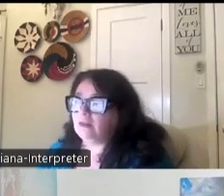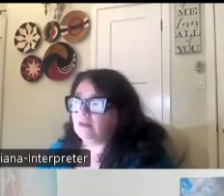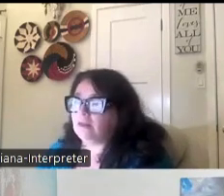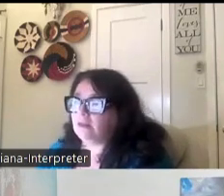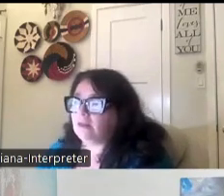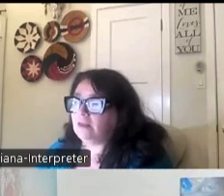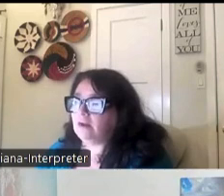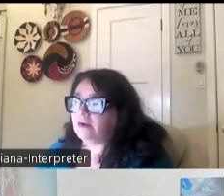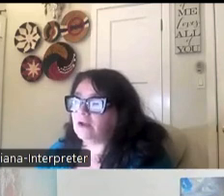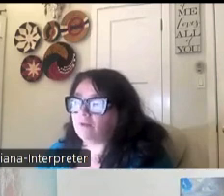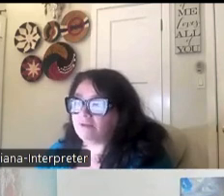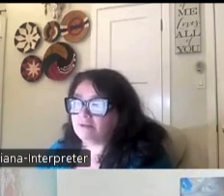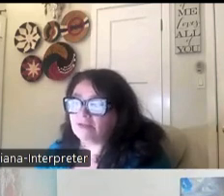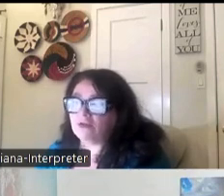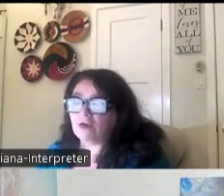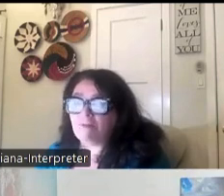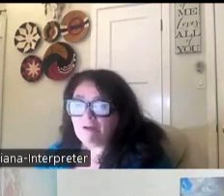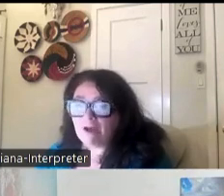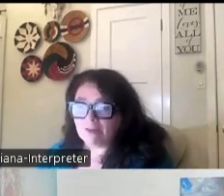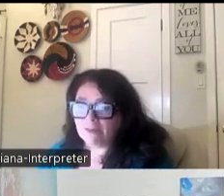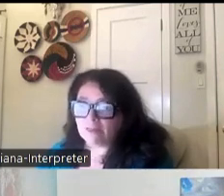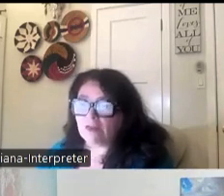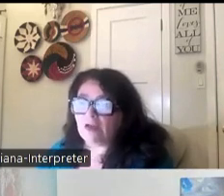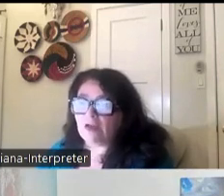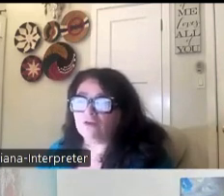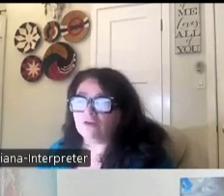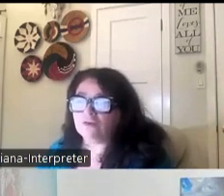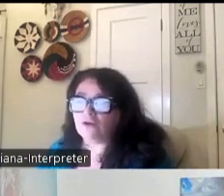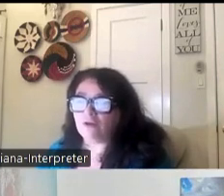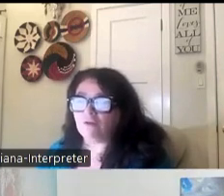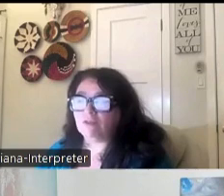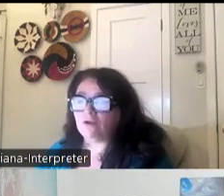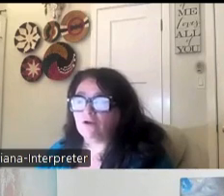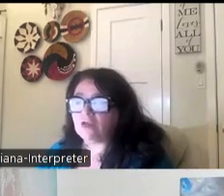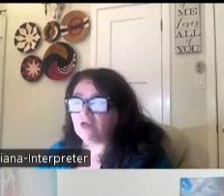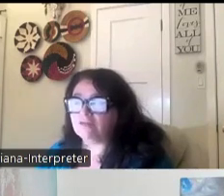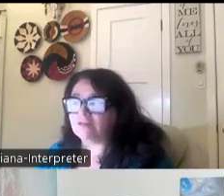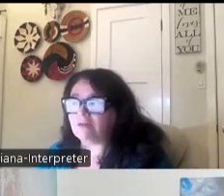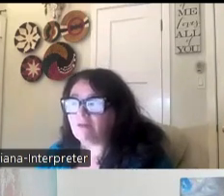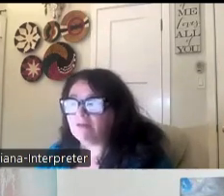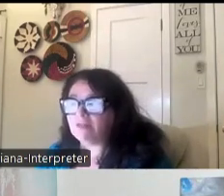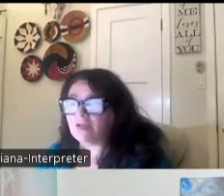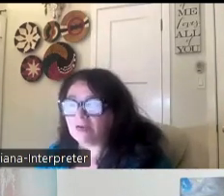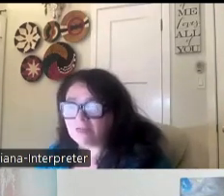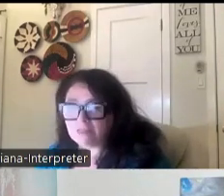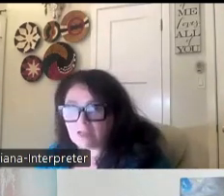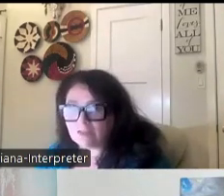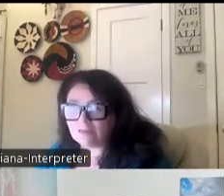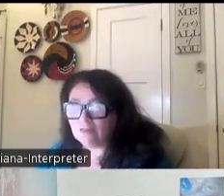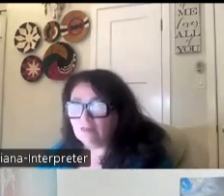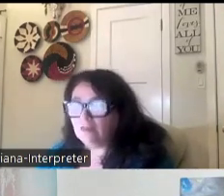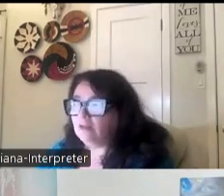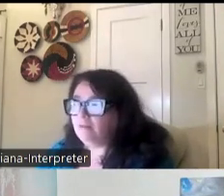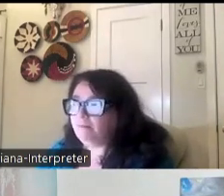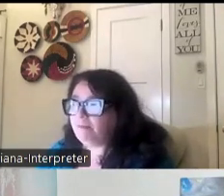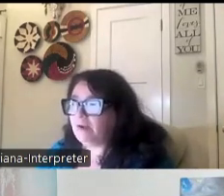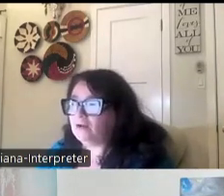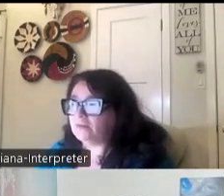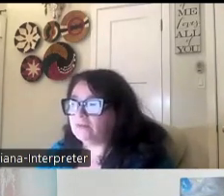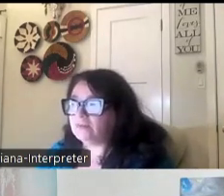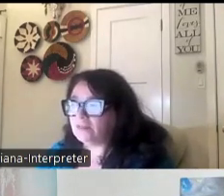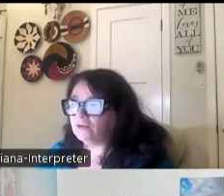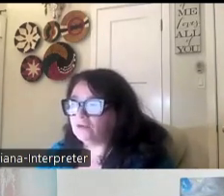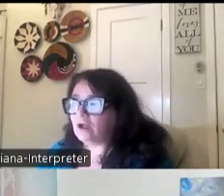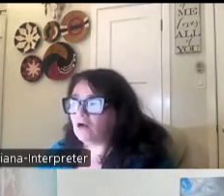very strong, dry, arguably violent wind event that brought wind gusts to 80 or even 90 miles an hour